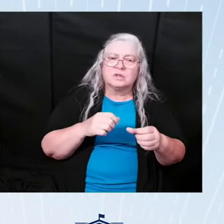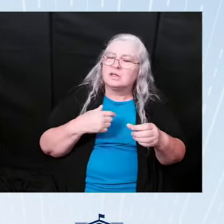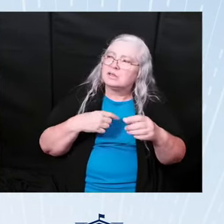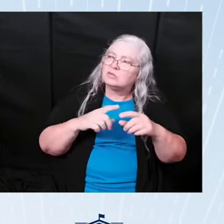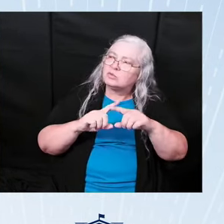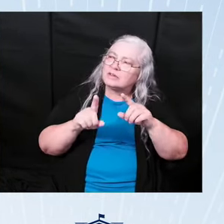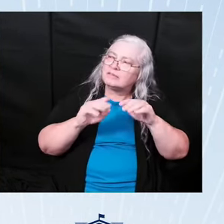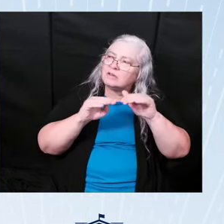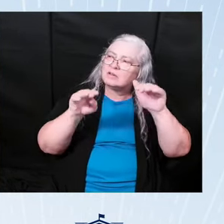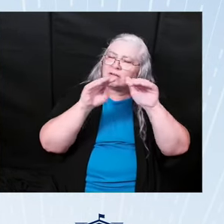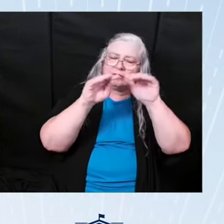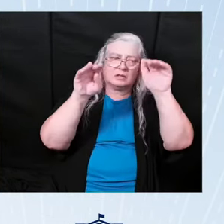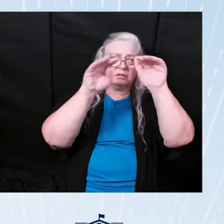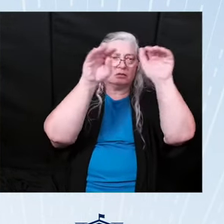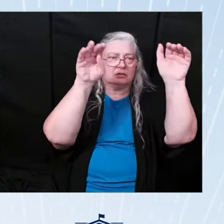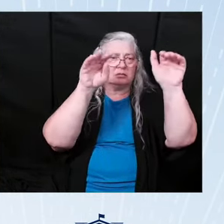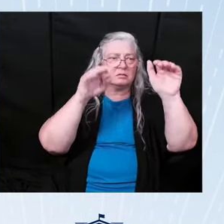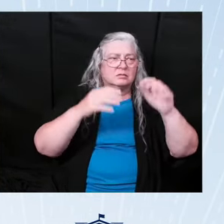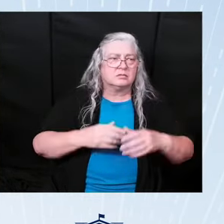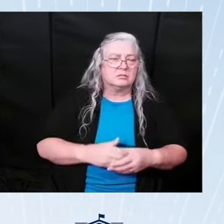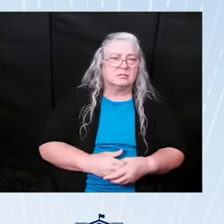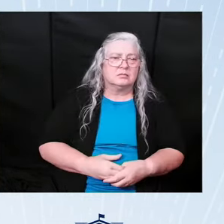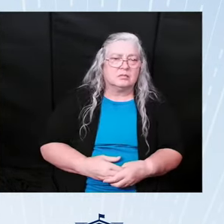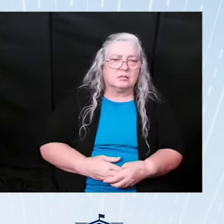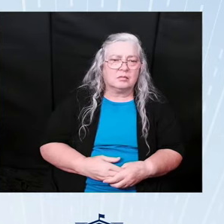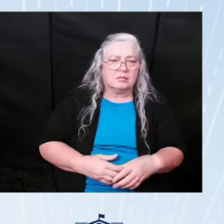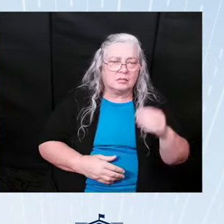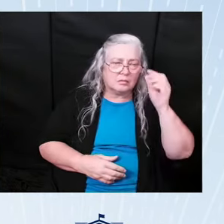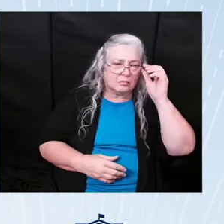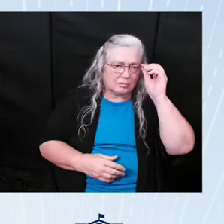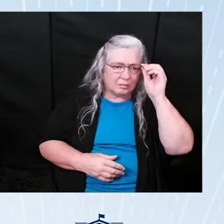where I'll land, because we have 2 minutes each. I read the email.